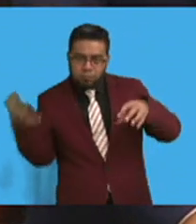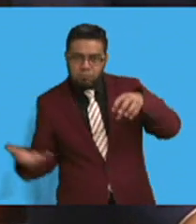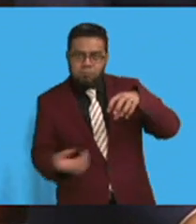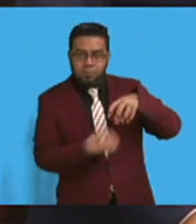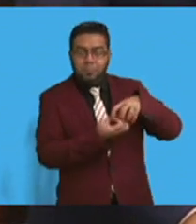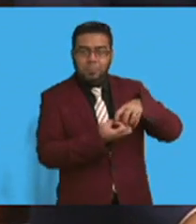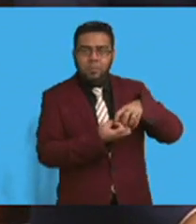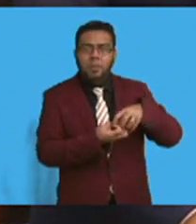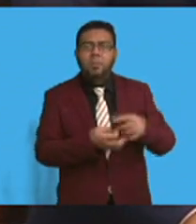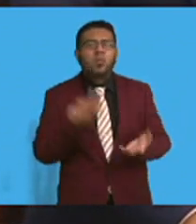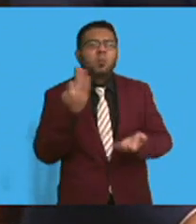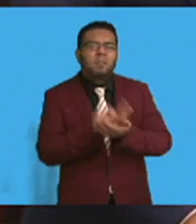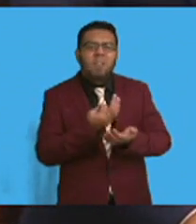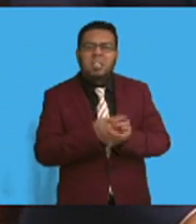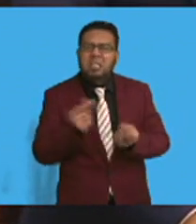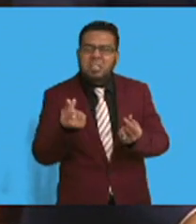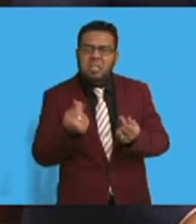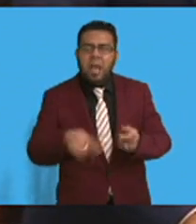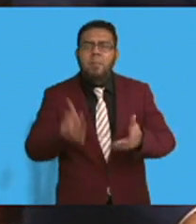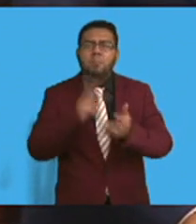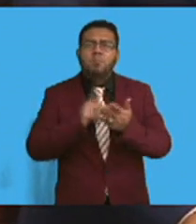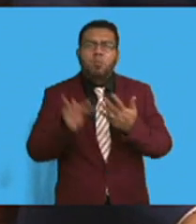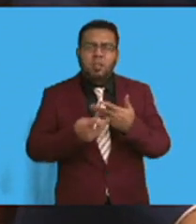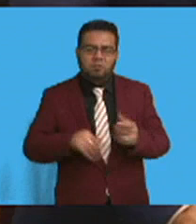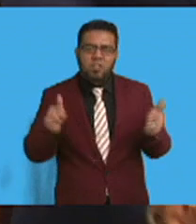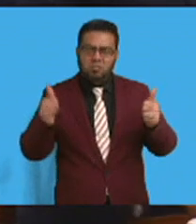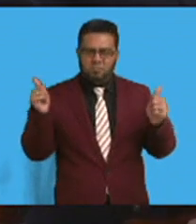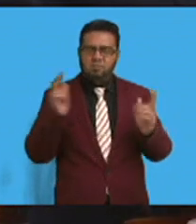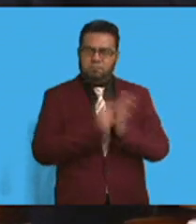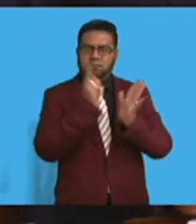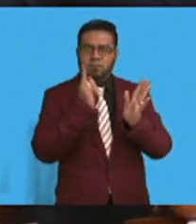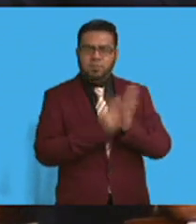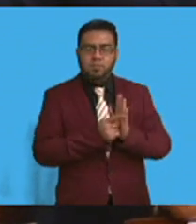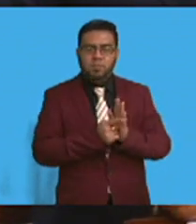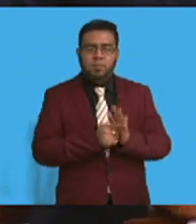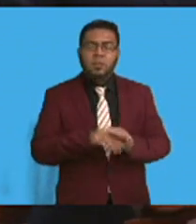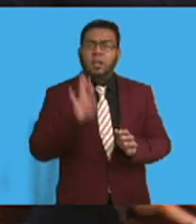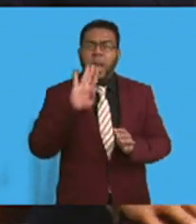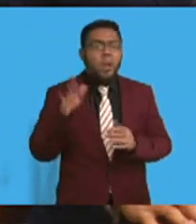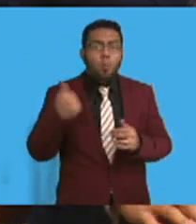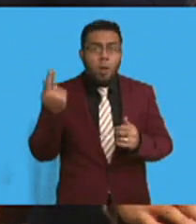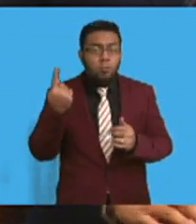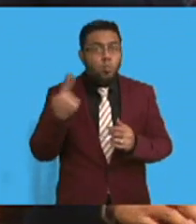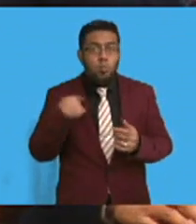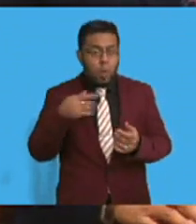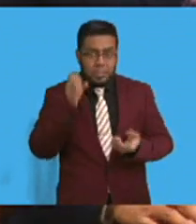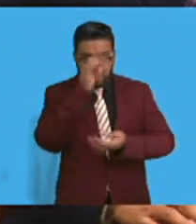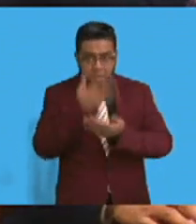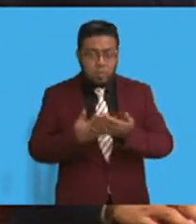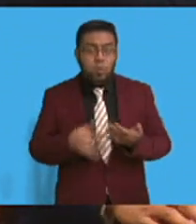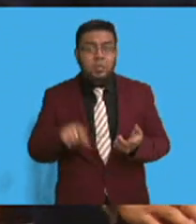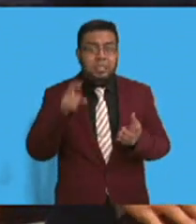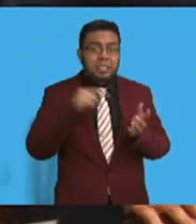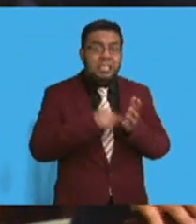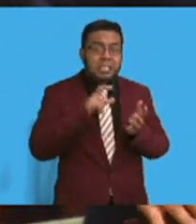make funding projects easier and get projects completed more quickly. Anyone who lived through TC Josie and TC Keni, who has watched their own